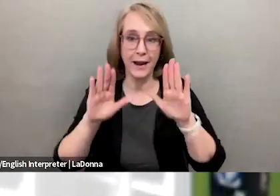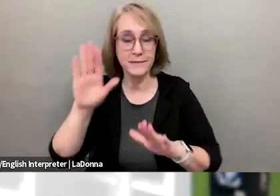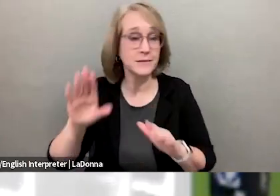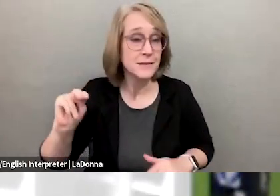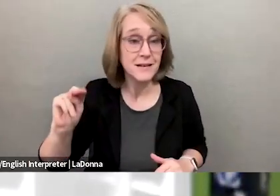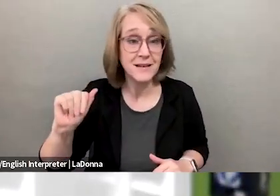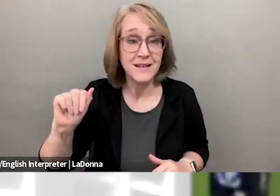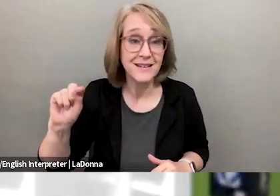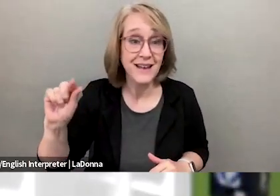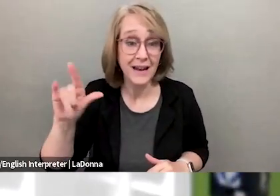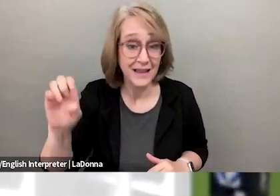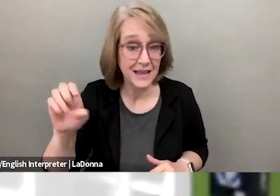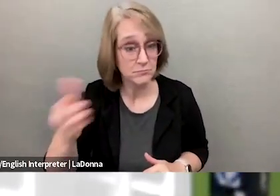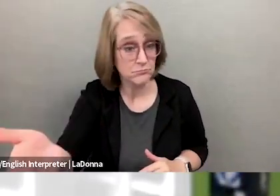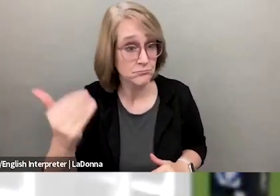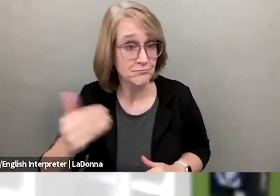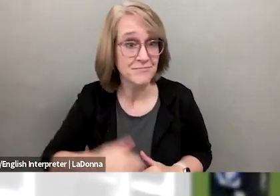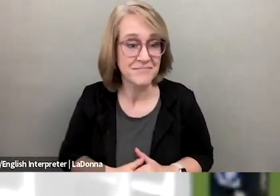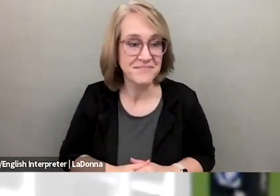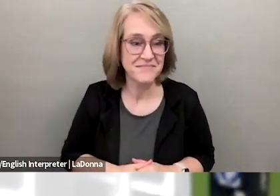you take the lead in the microphone?